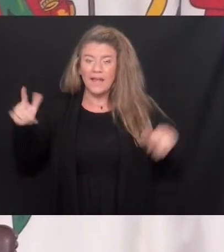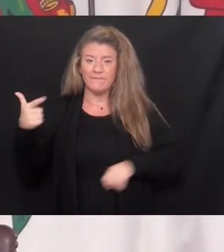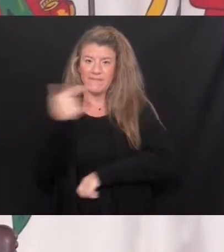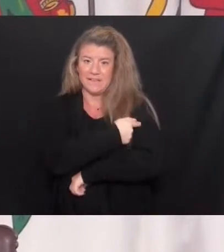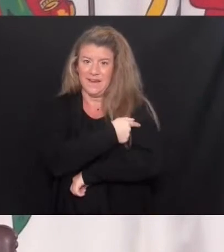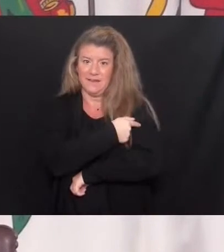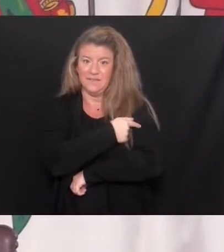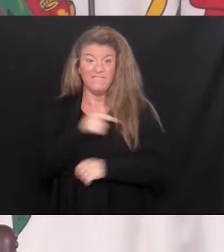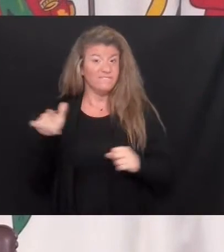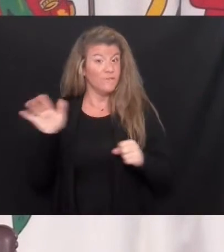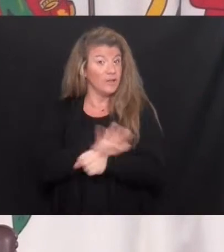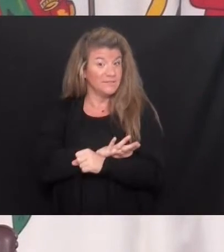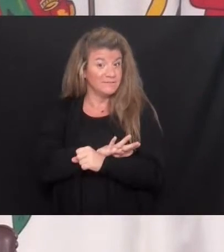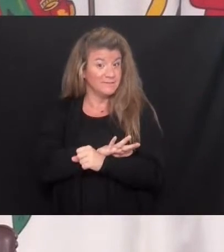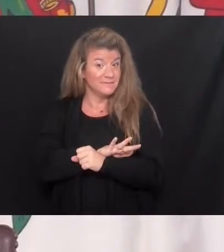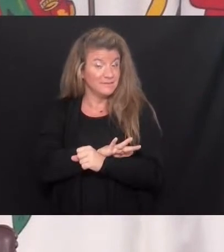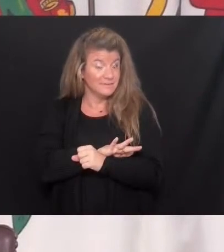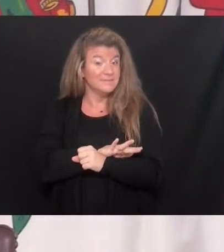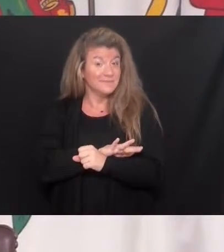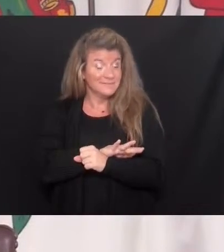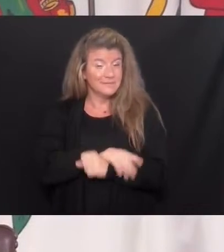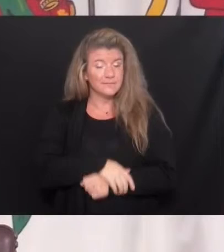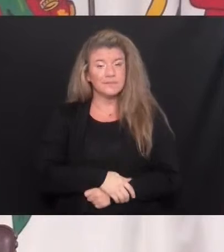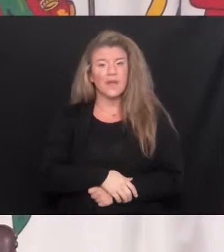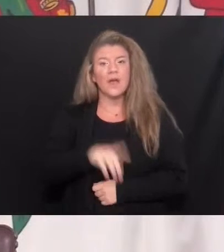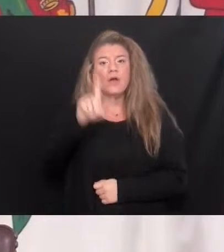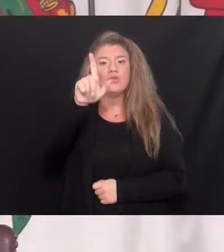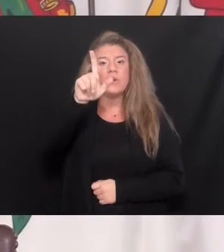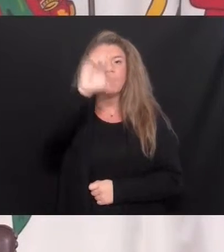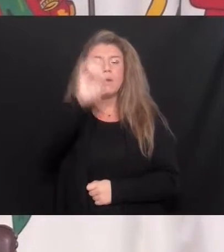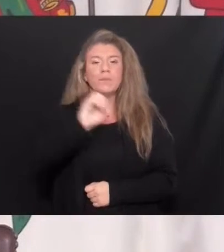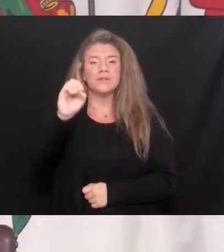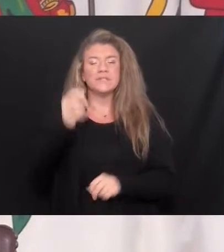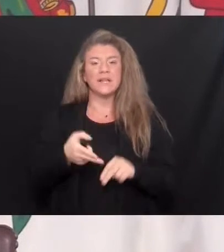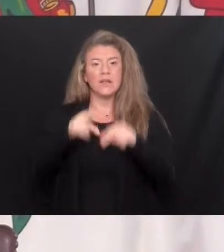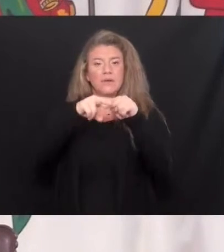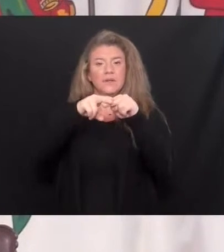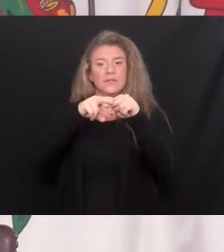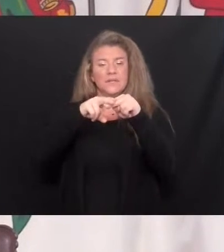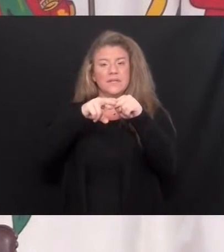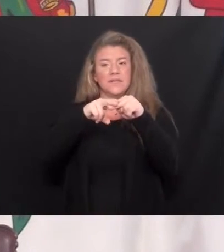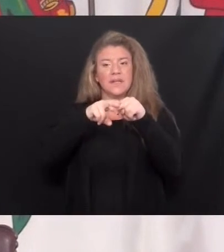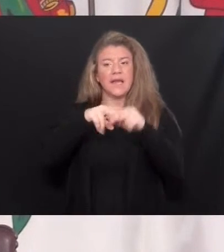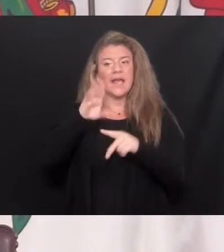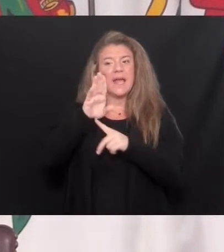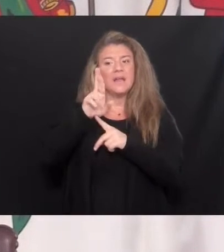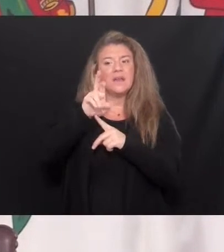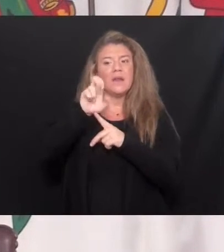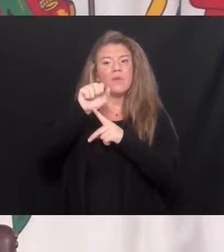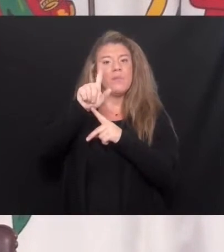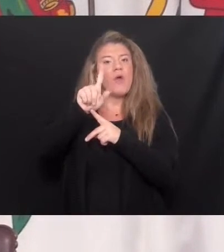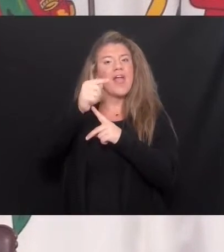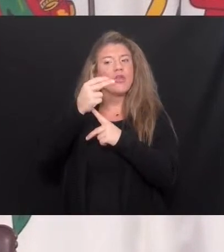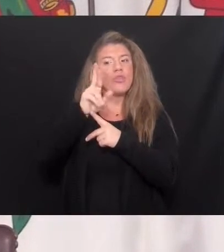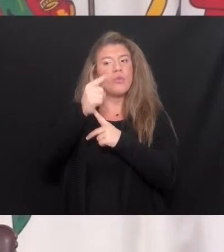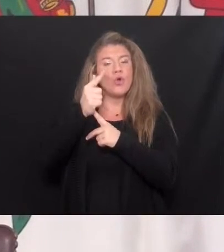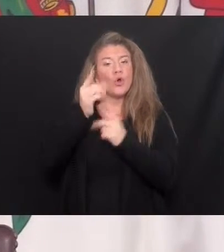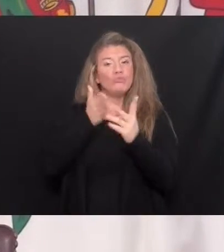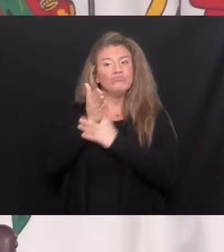vaccinated, and a 21% increase in breakthrough cases